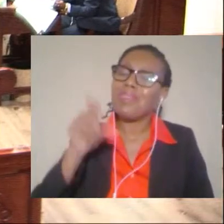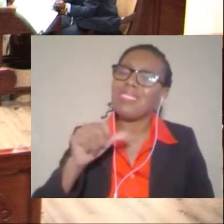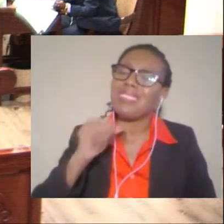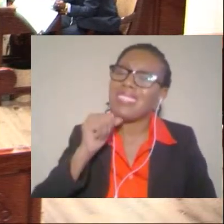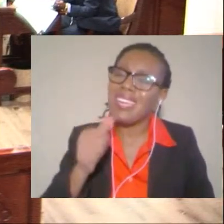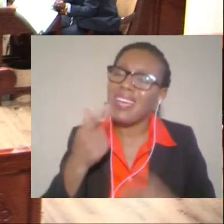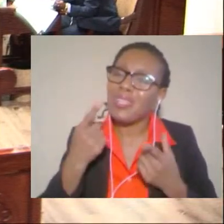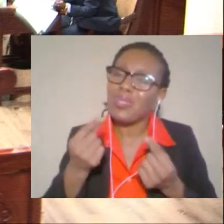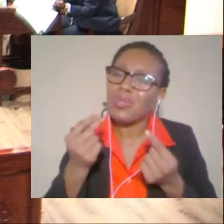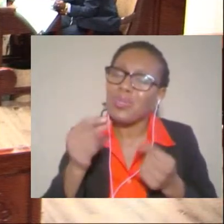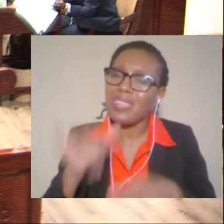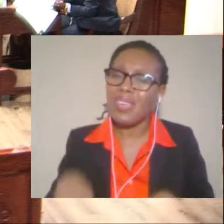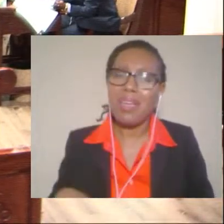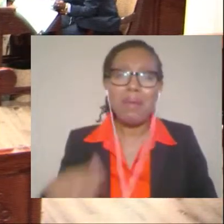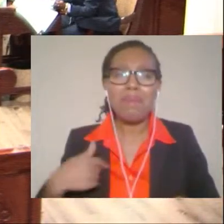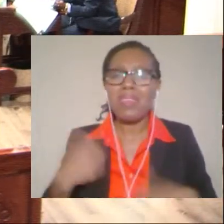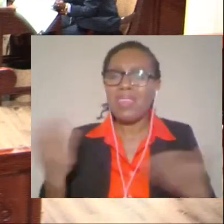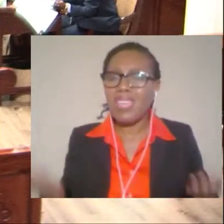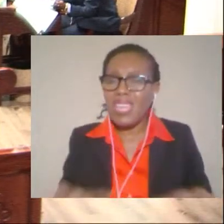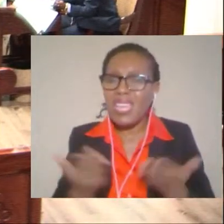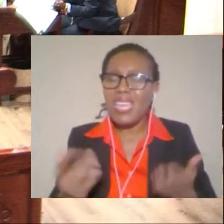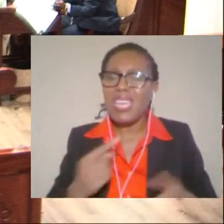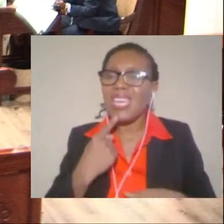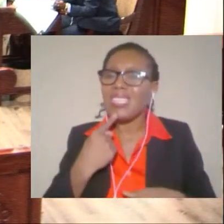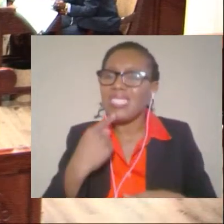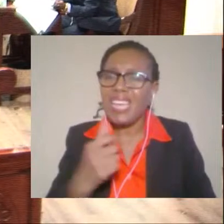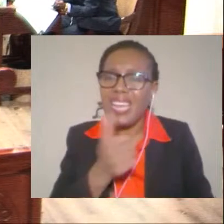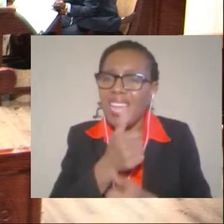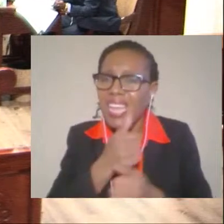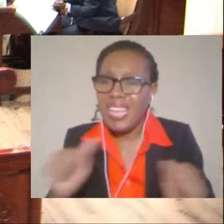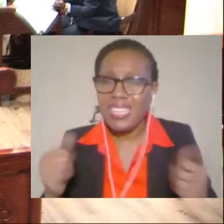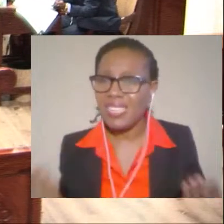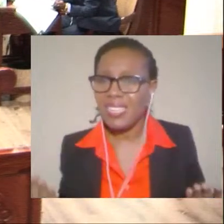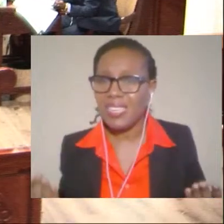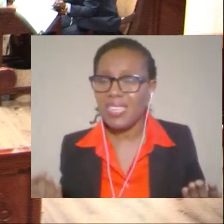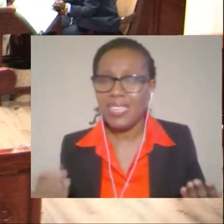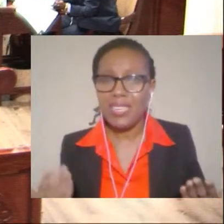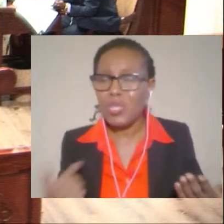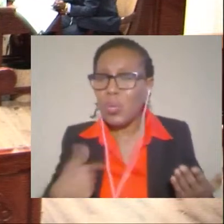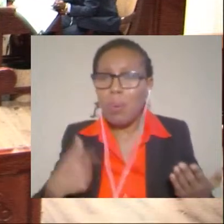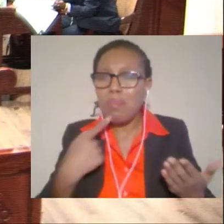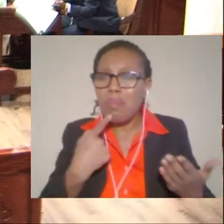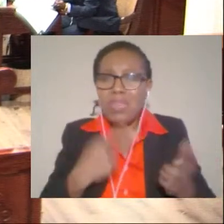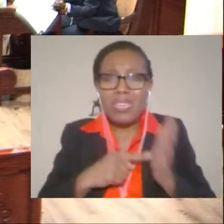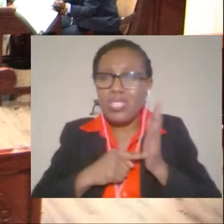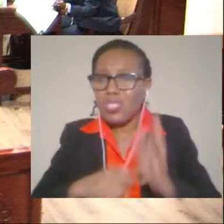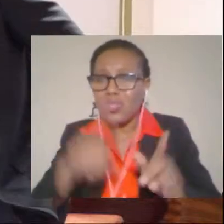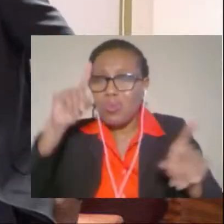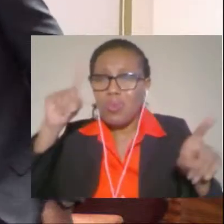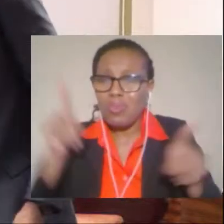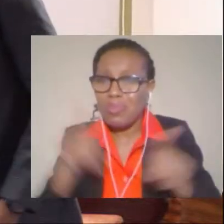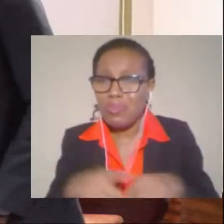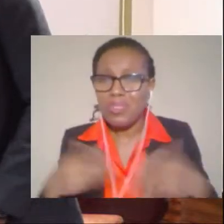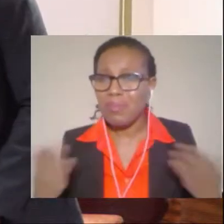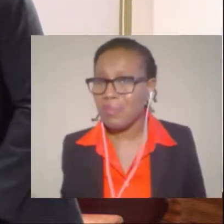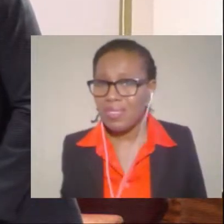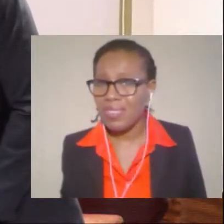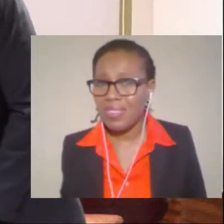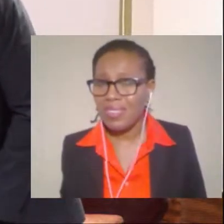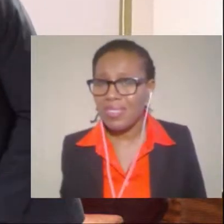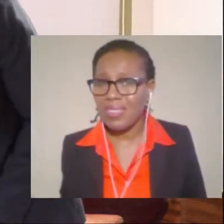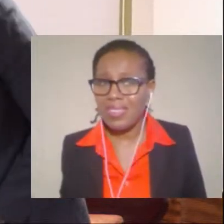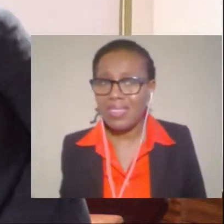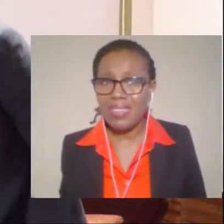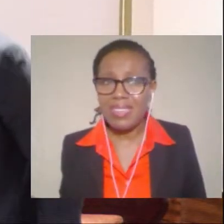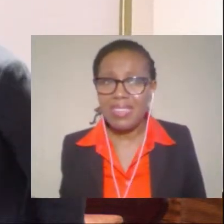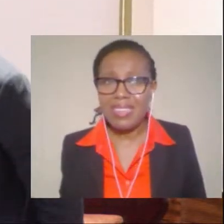this House. So you cannot, therefore, I cannot have shown any agreement of so anything. Therefore, cannot speak on your behalf. No, sir, he must not.